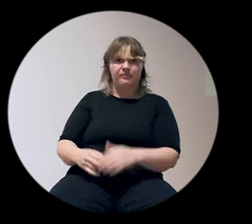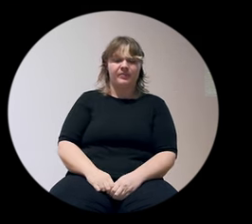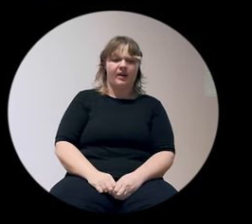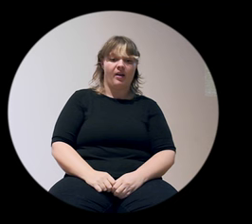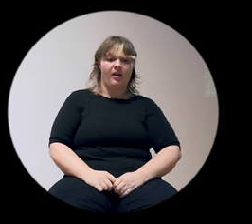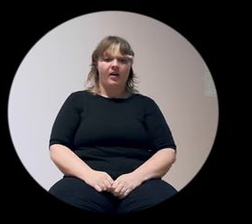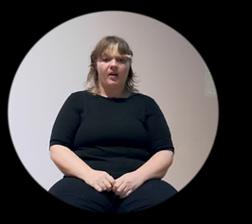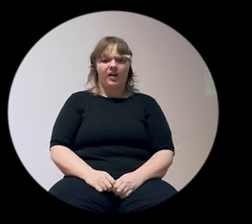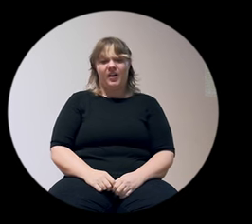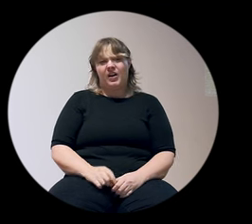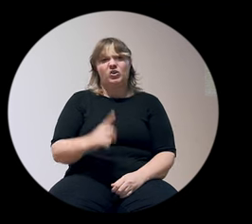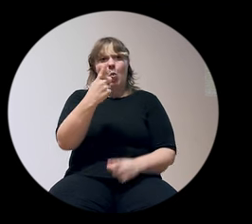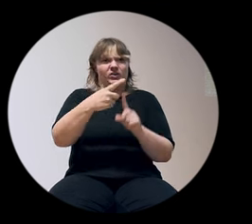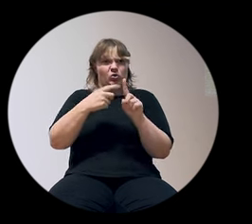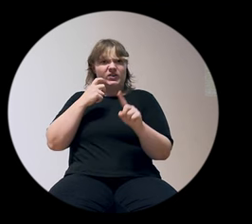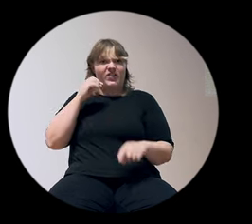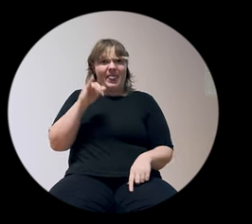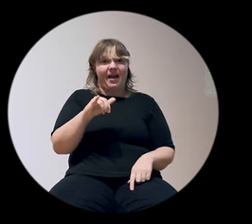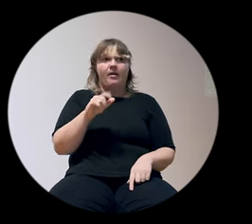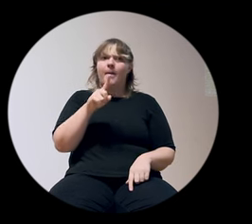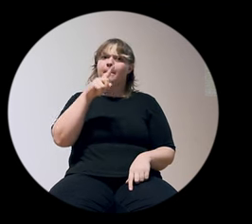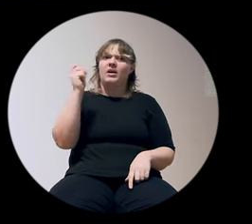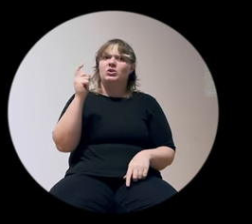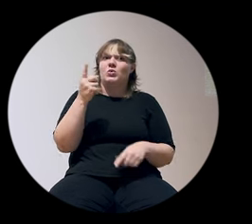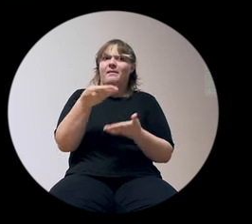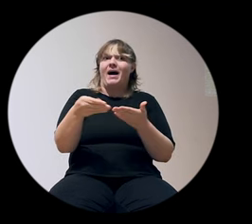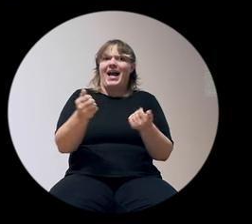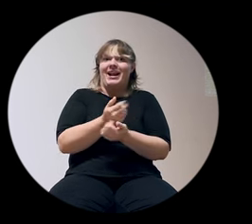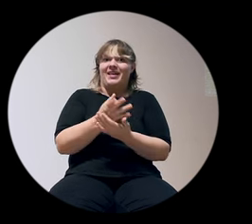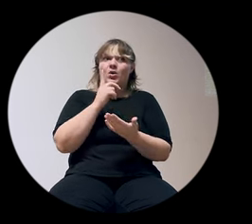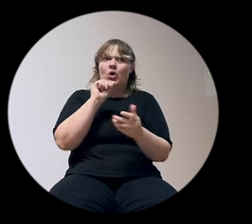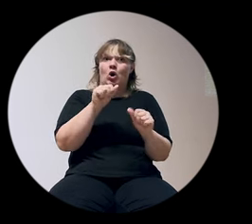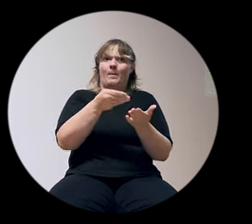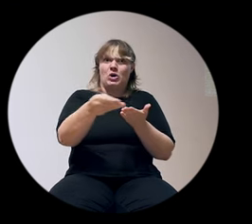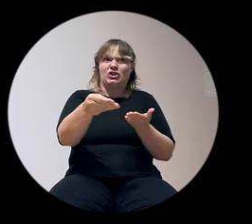because you can buy anything, we were able to purchase some of it and create this work. So